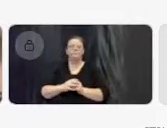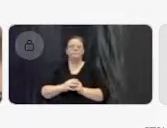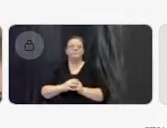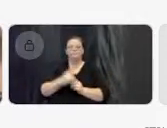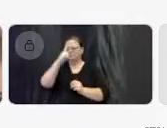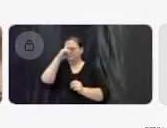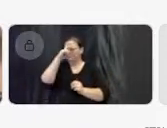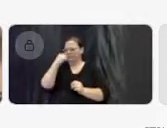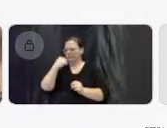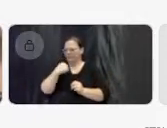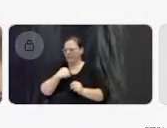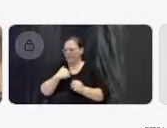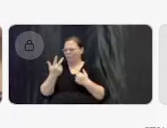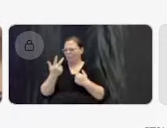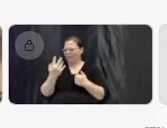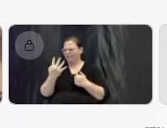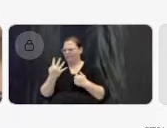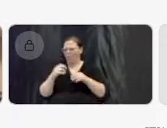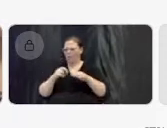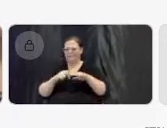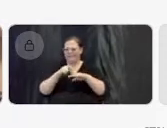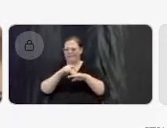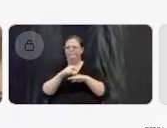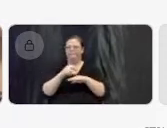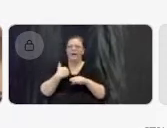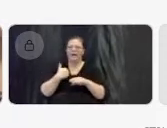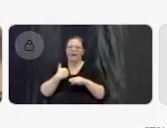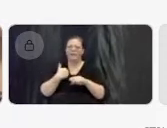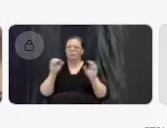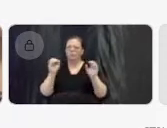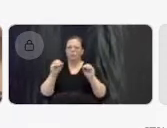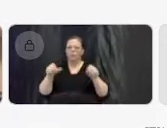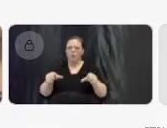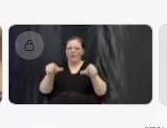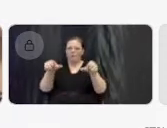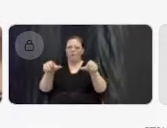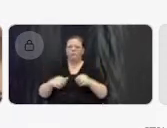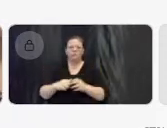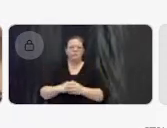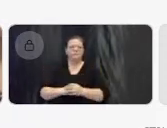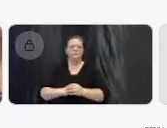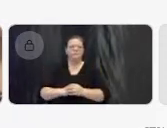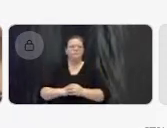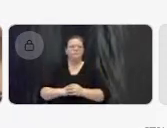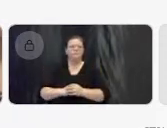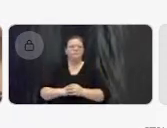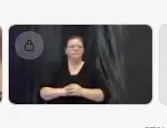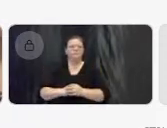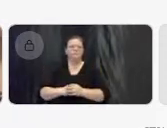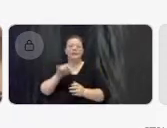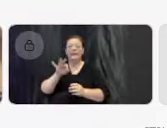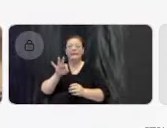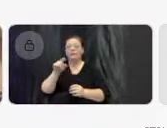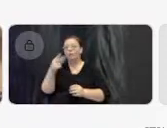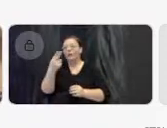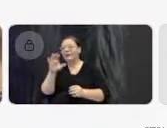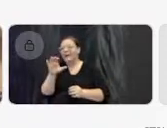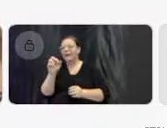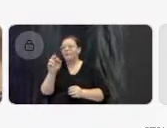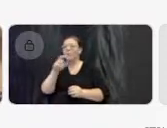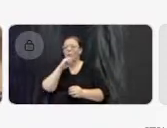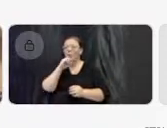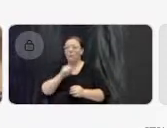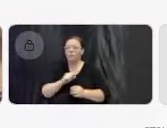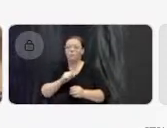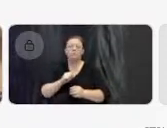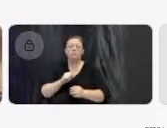there's three or four steps there with no hand railings. You can't, if you're handicapped or you're